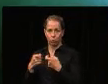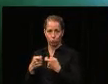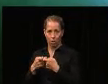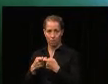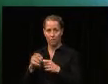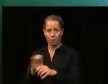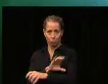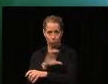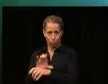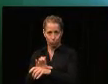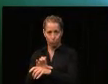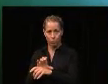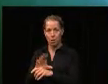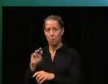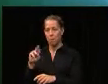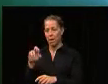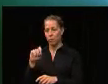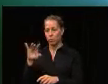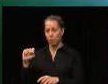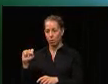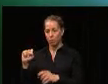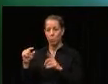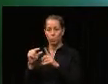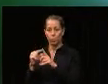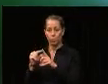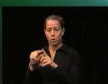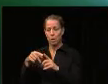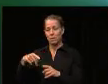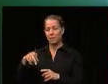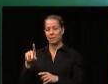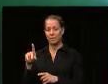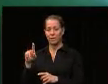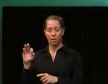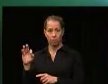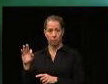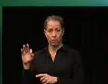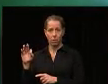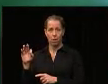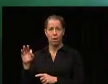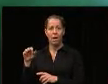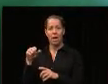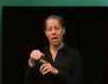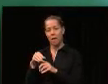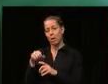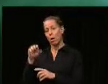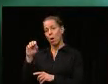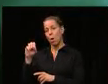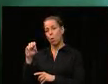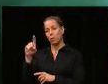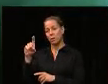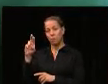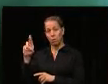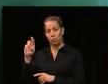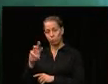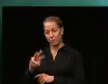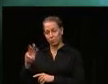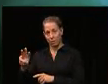Microsoft Word, and PDF format for your convenience at ODR's website,